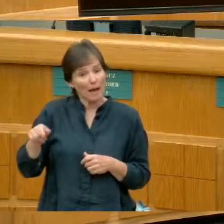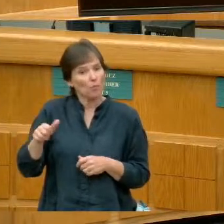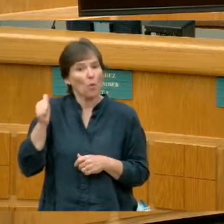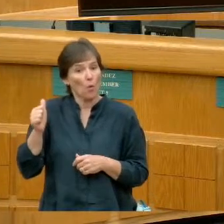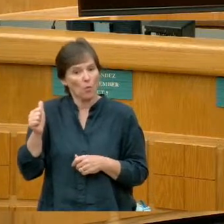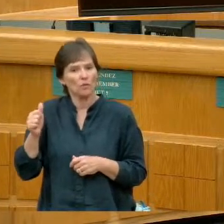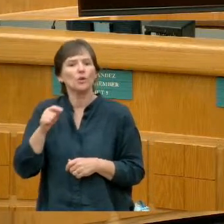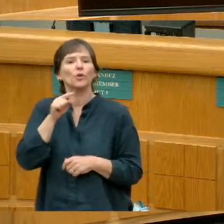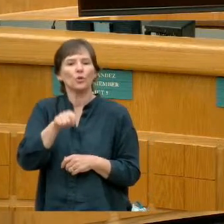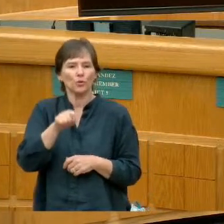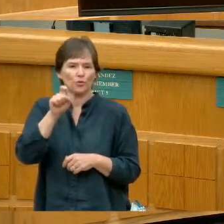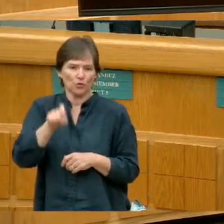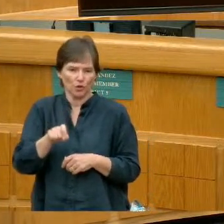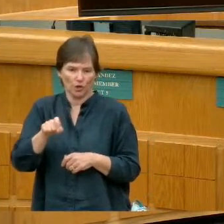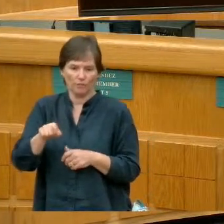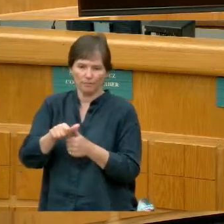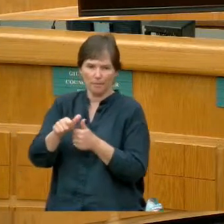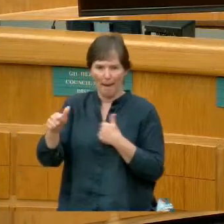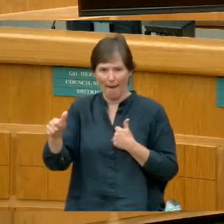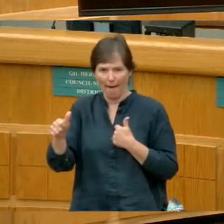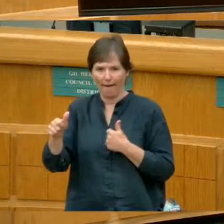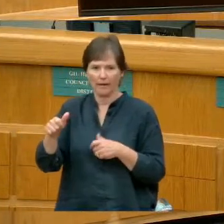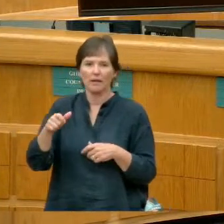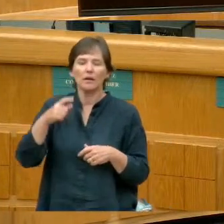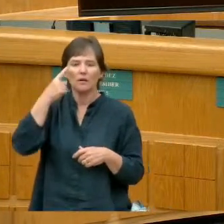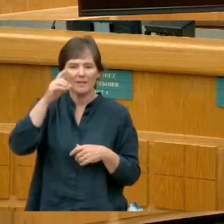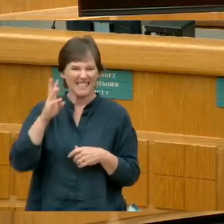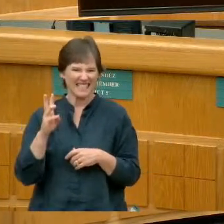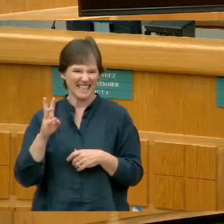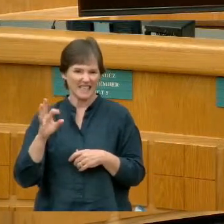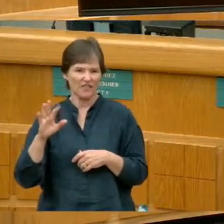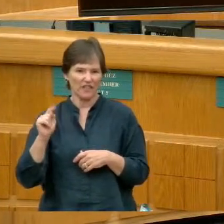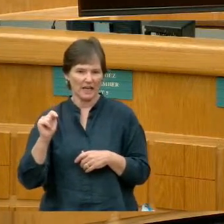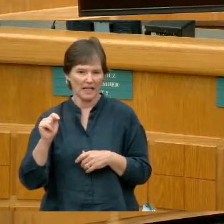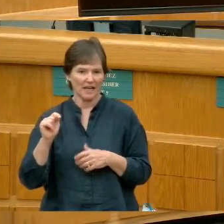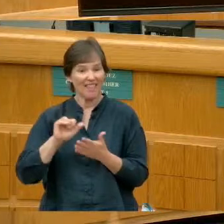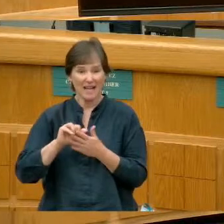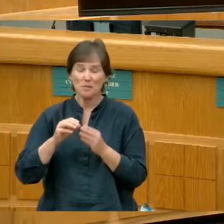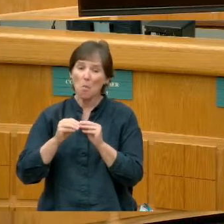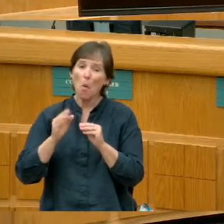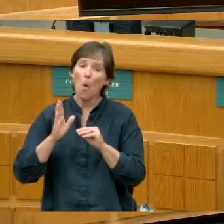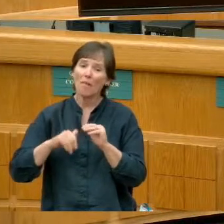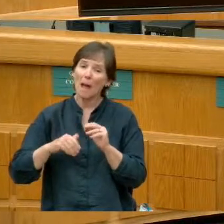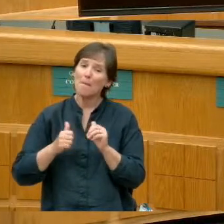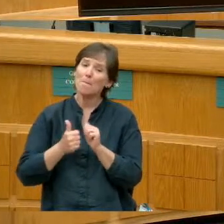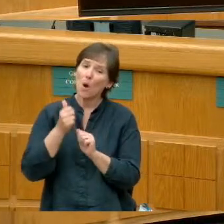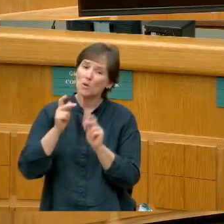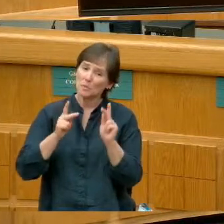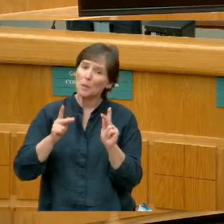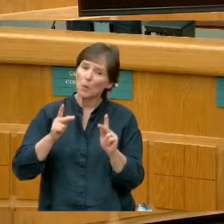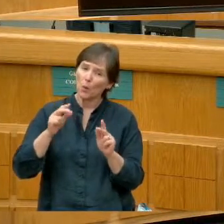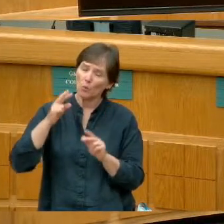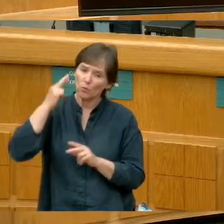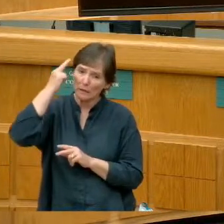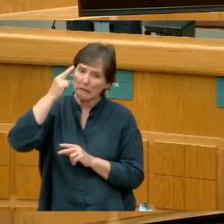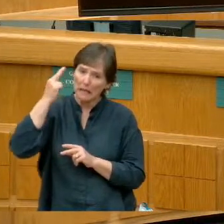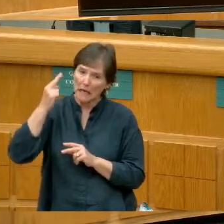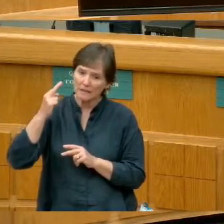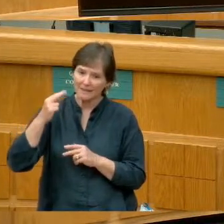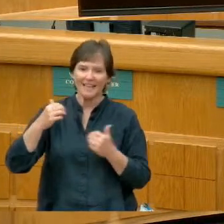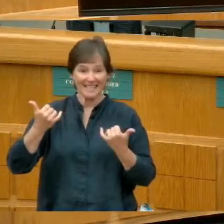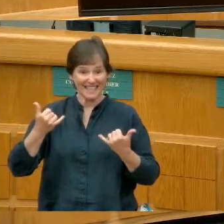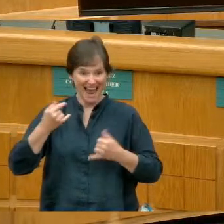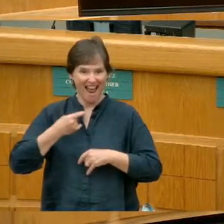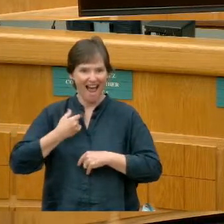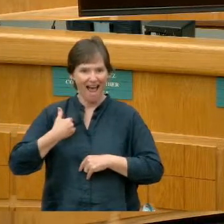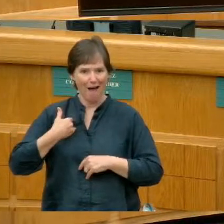them. 6 feet is much further distant than many of us realize. I have today my 6-foot ruler to